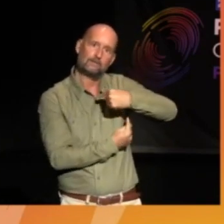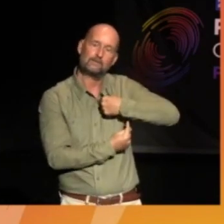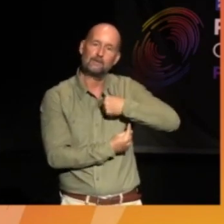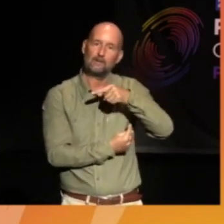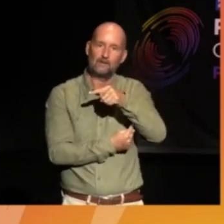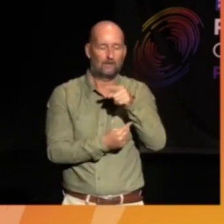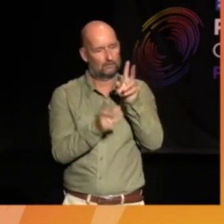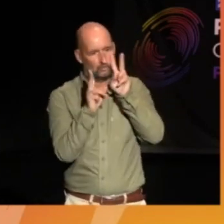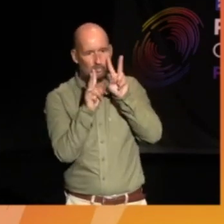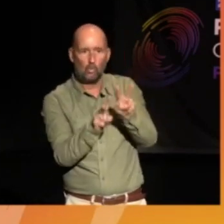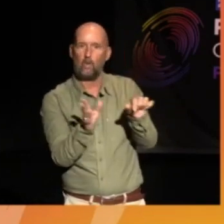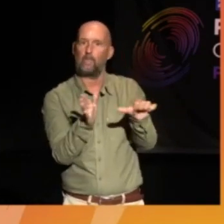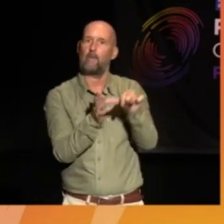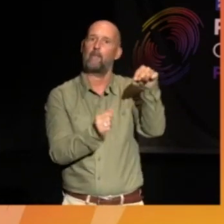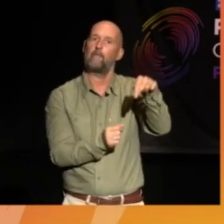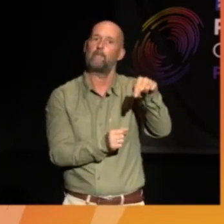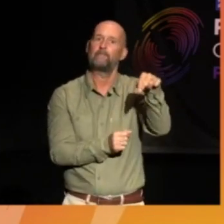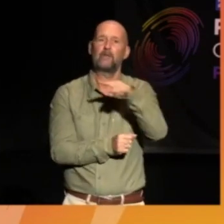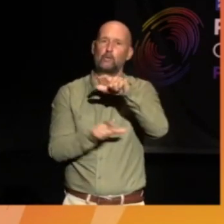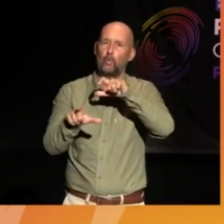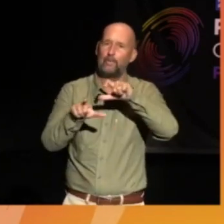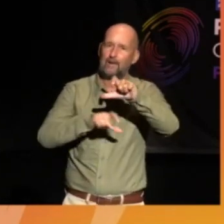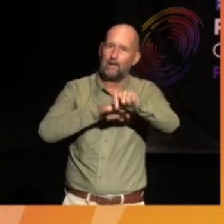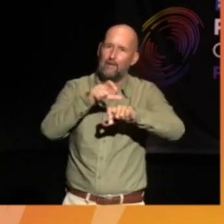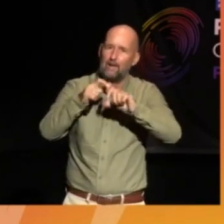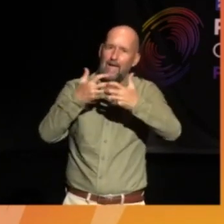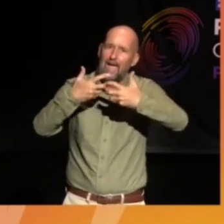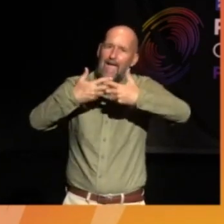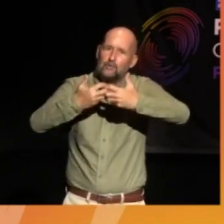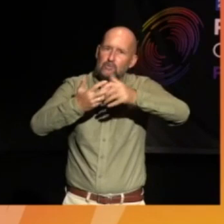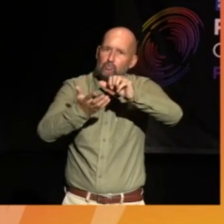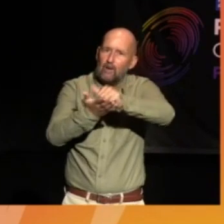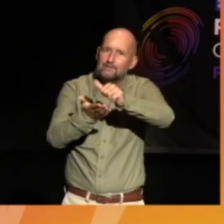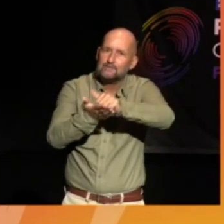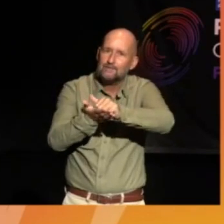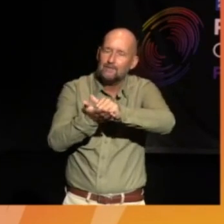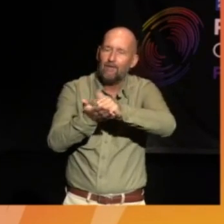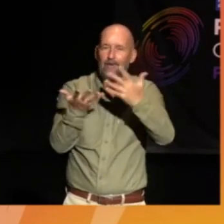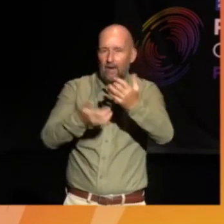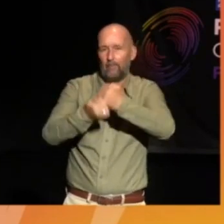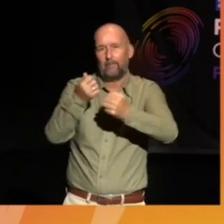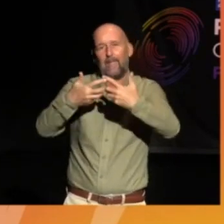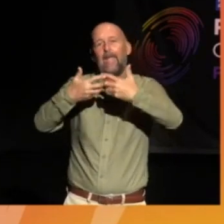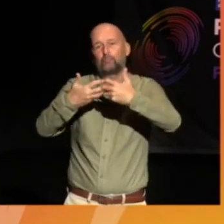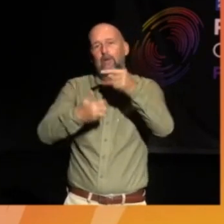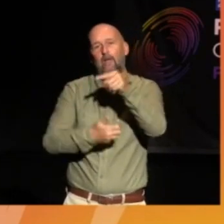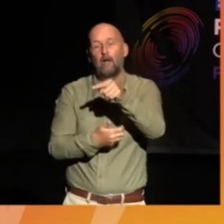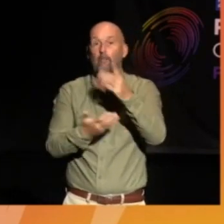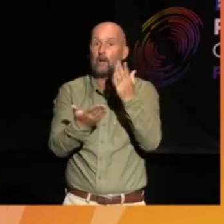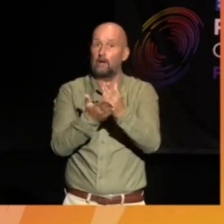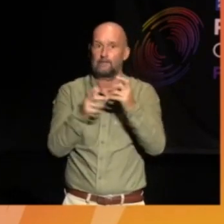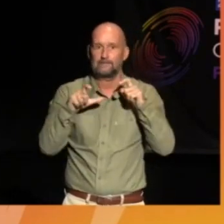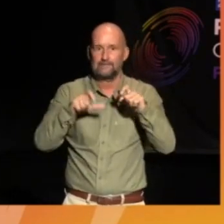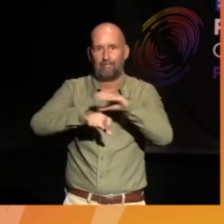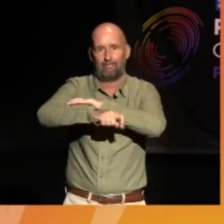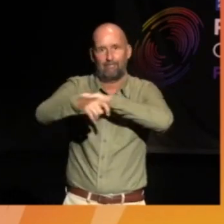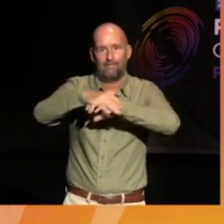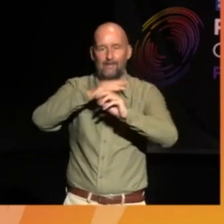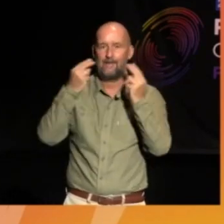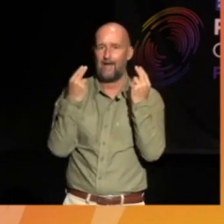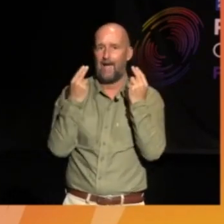mean, obviously you're carrying on, I think you're going to be an engineer, or you are an engineer, but are you also an activist with many, many